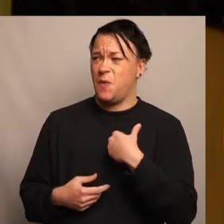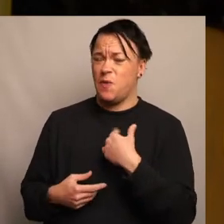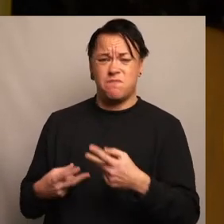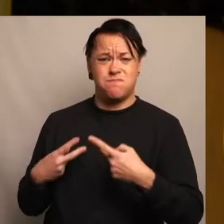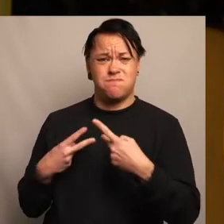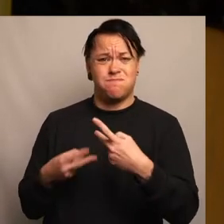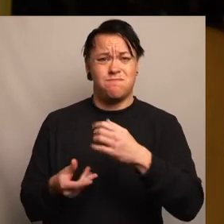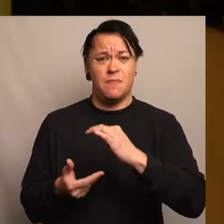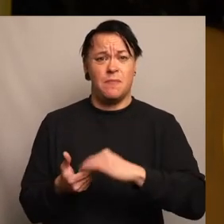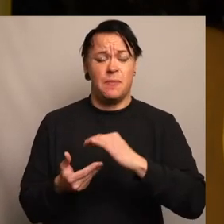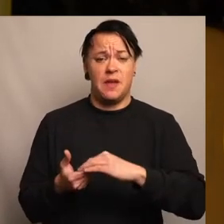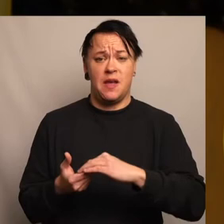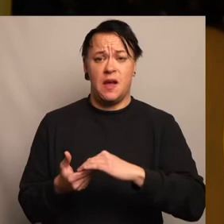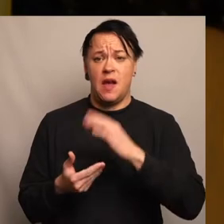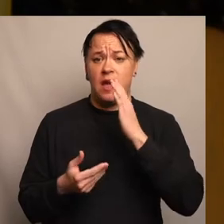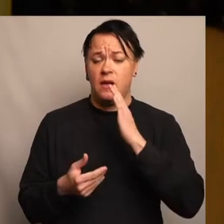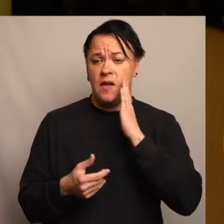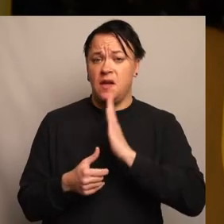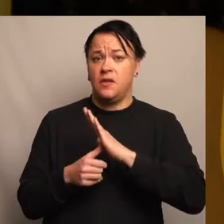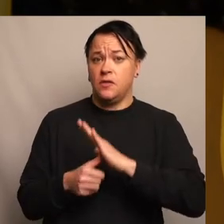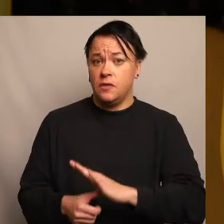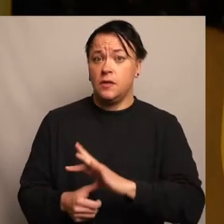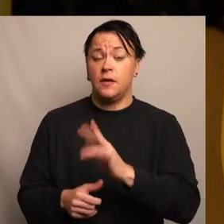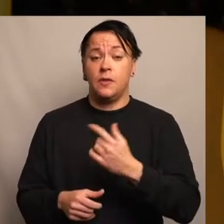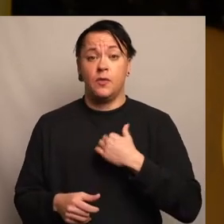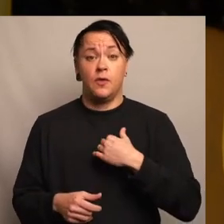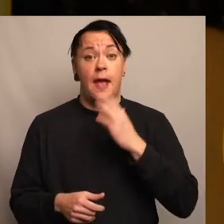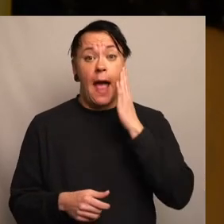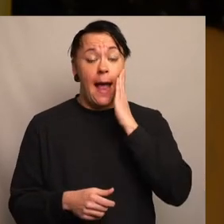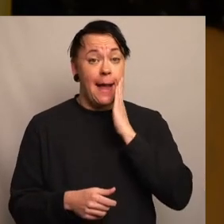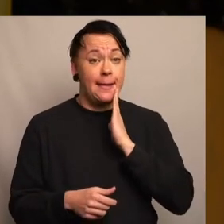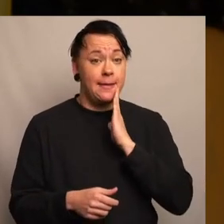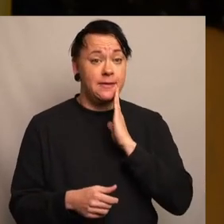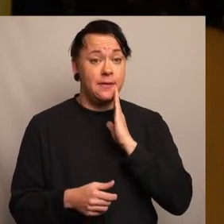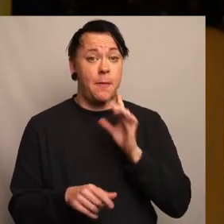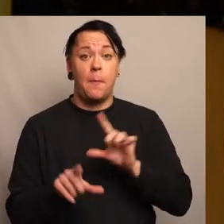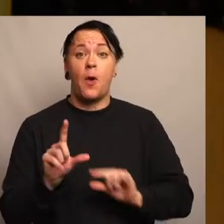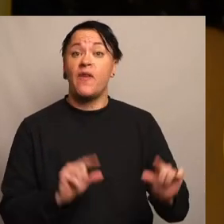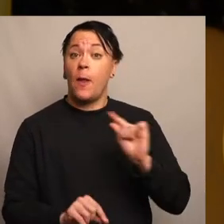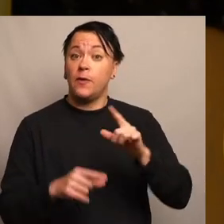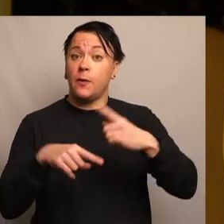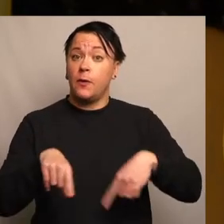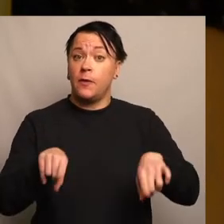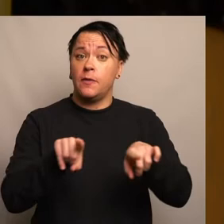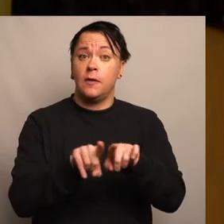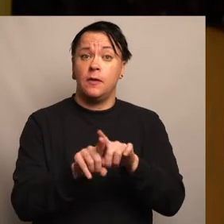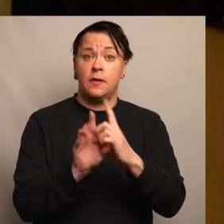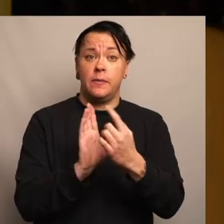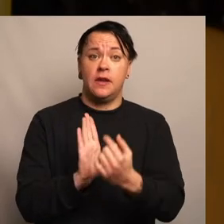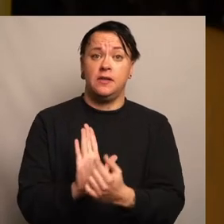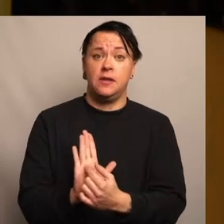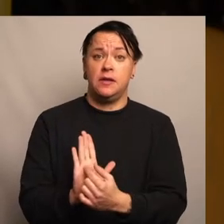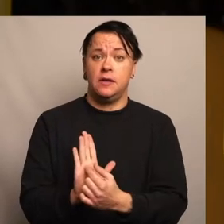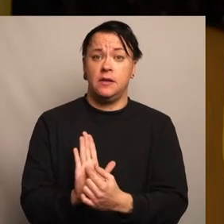ethnic profiling in some doors and some place. So we know all here that we have some law that you cannot access to place for